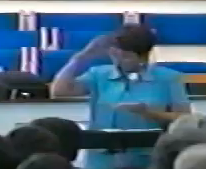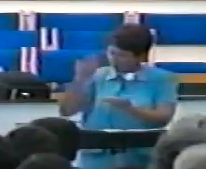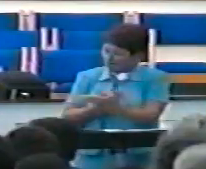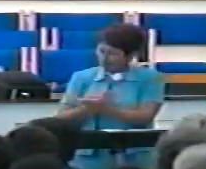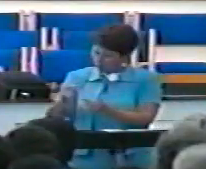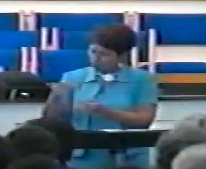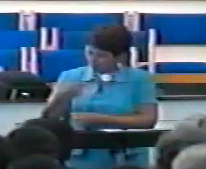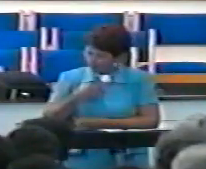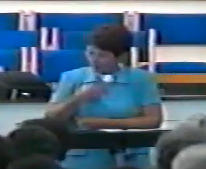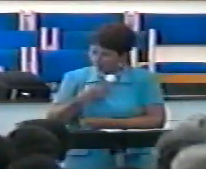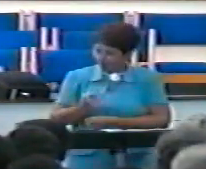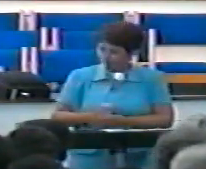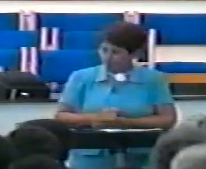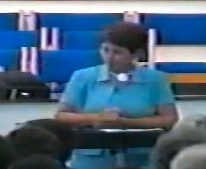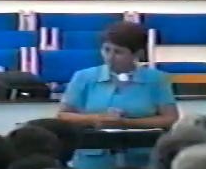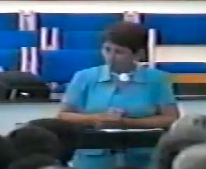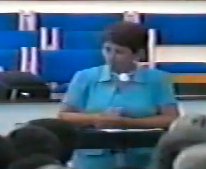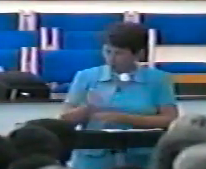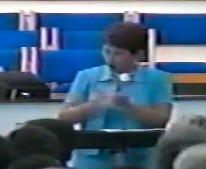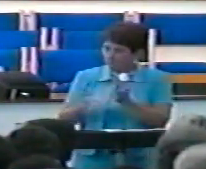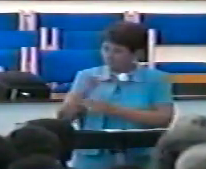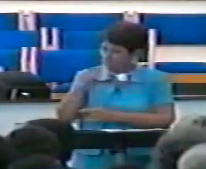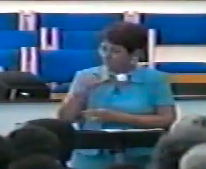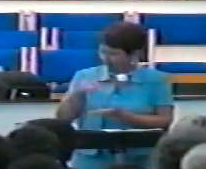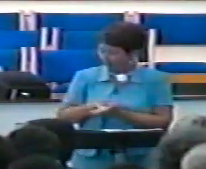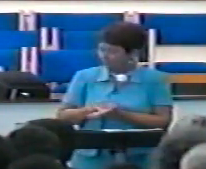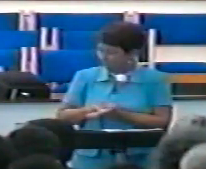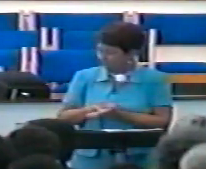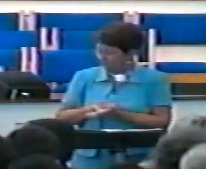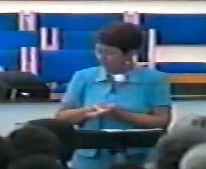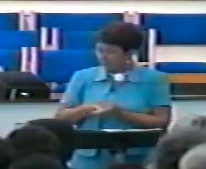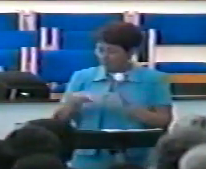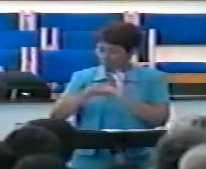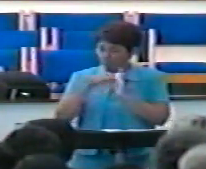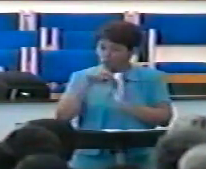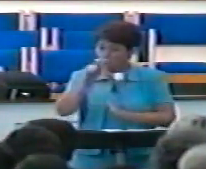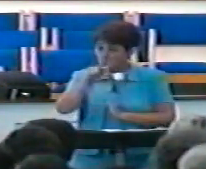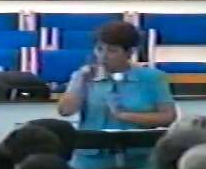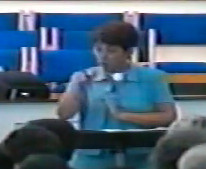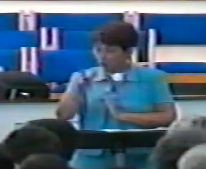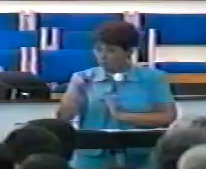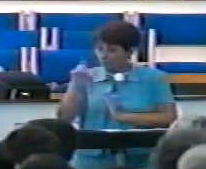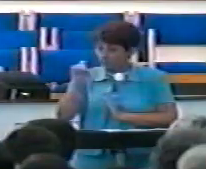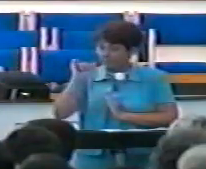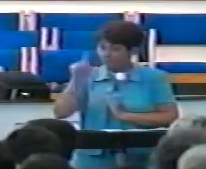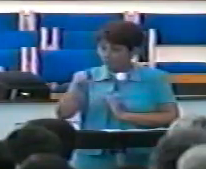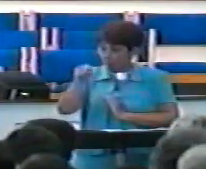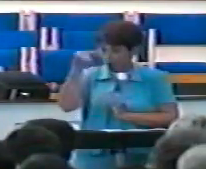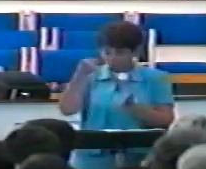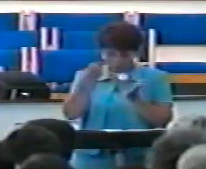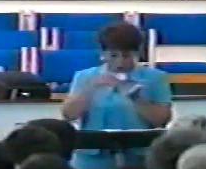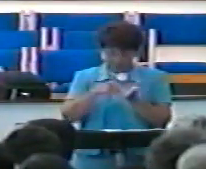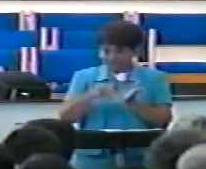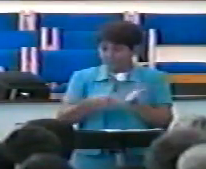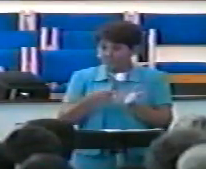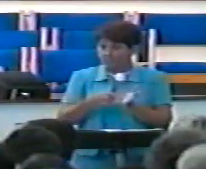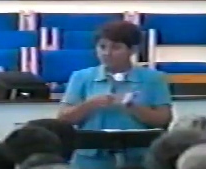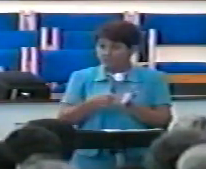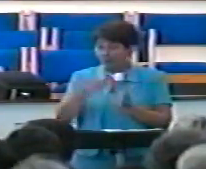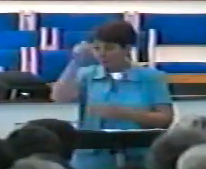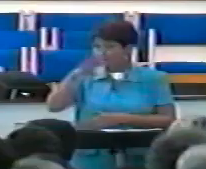him unto me. Now, in verse 22, did you notice this? The man said,